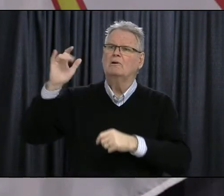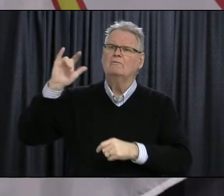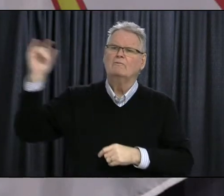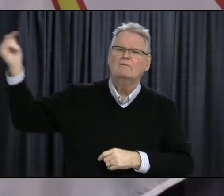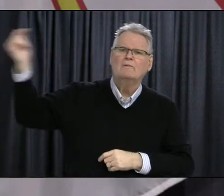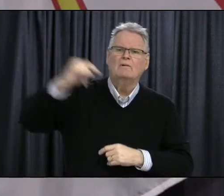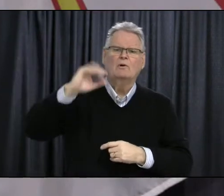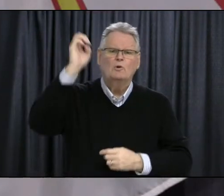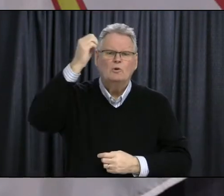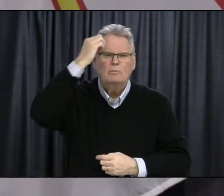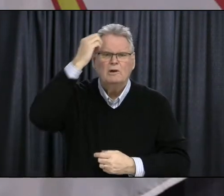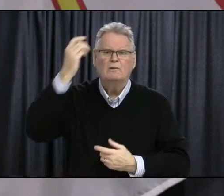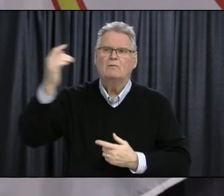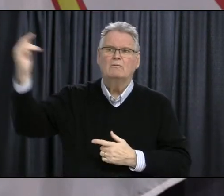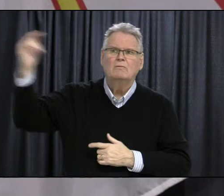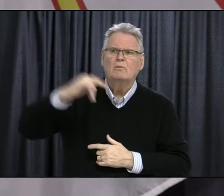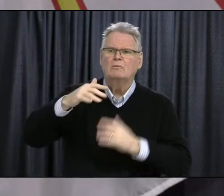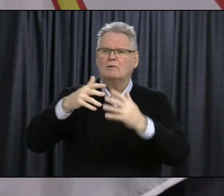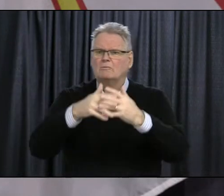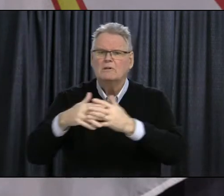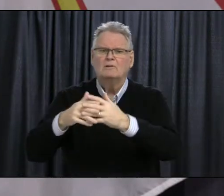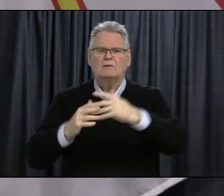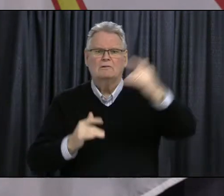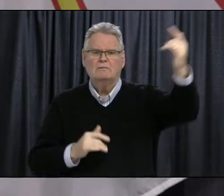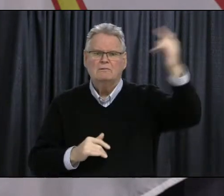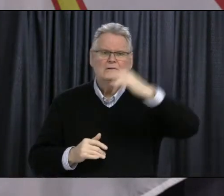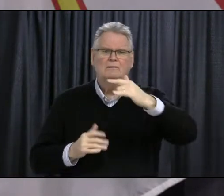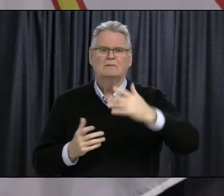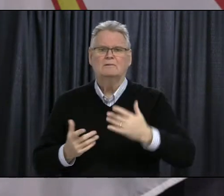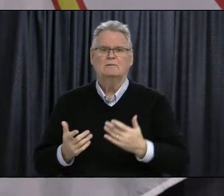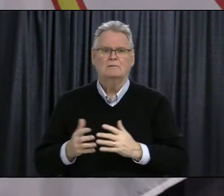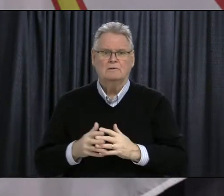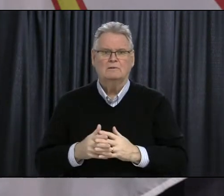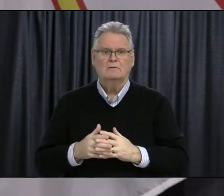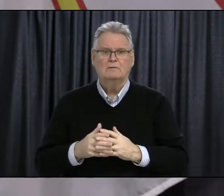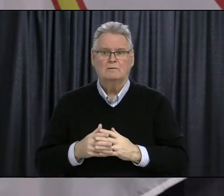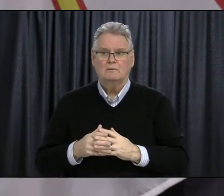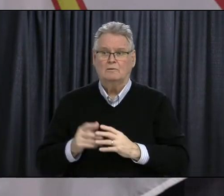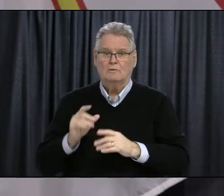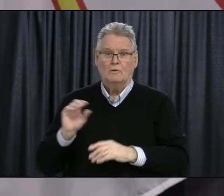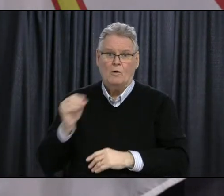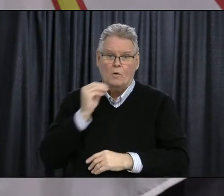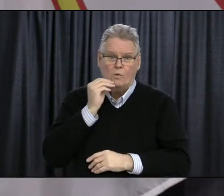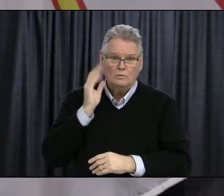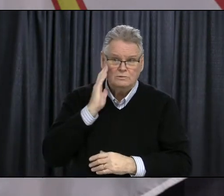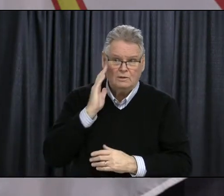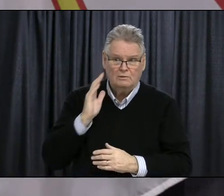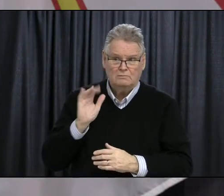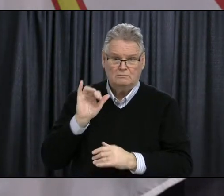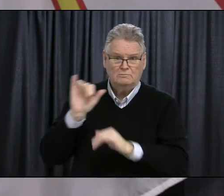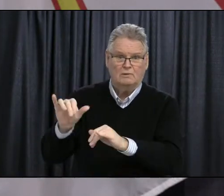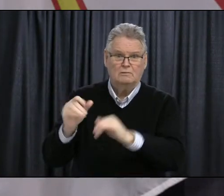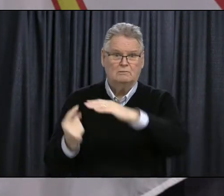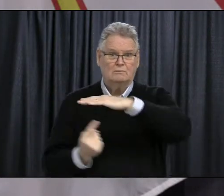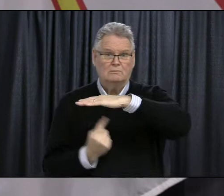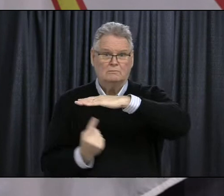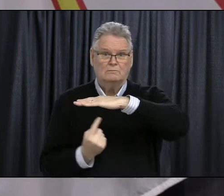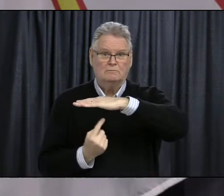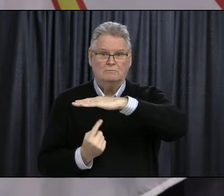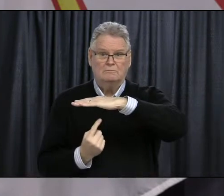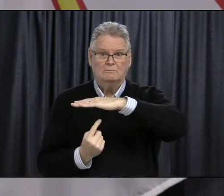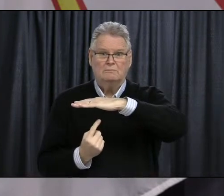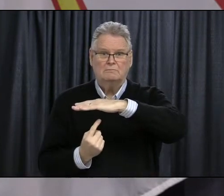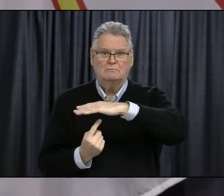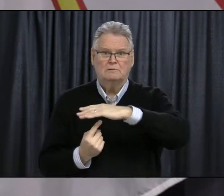right off the top right now. I believe some of those that announcement may be ongoing as we speak right